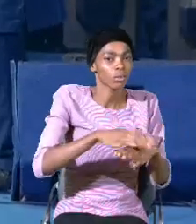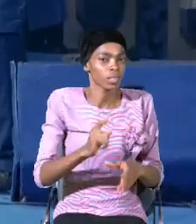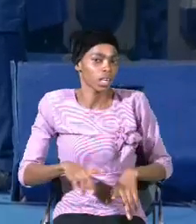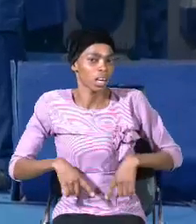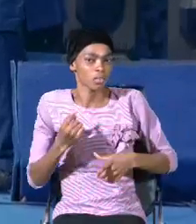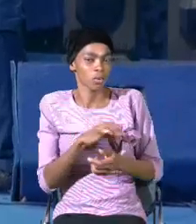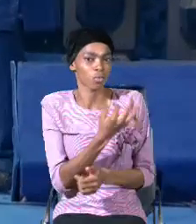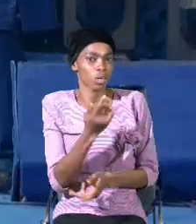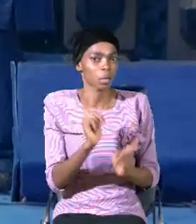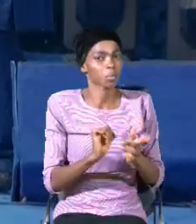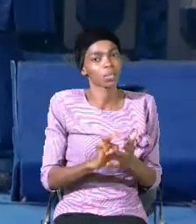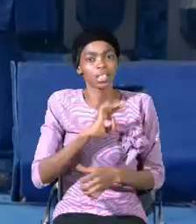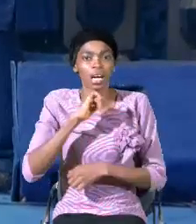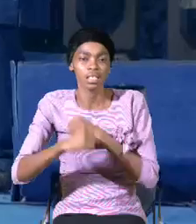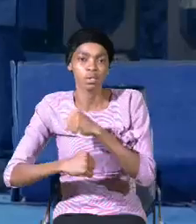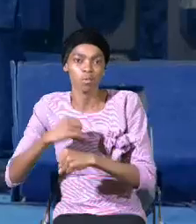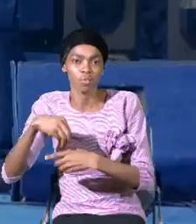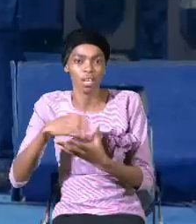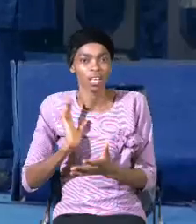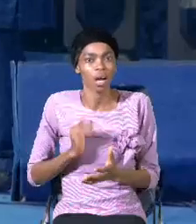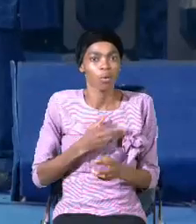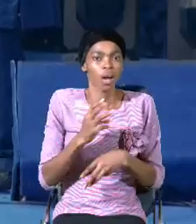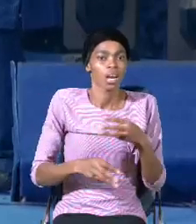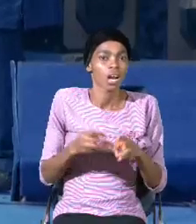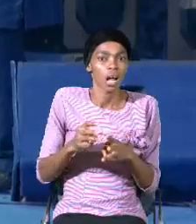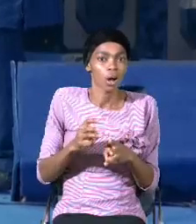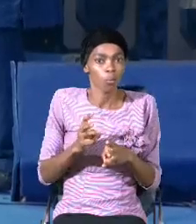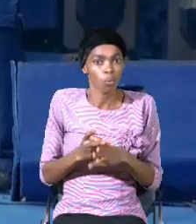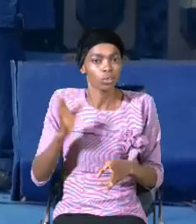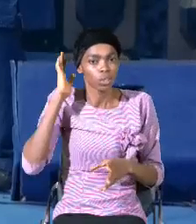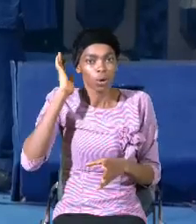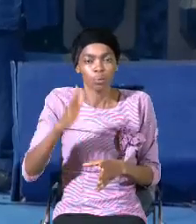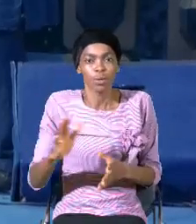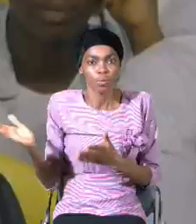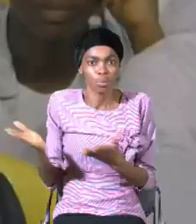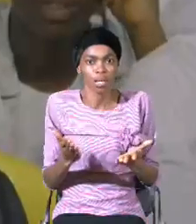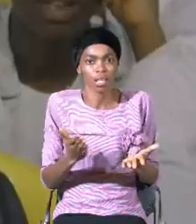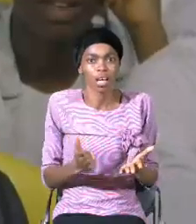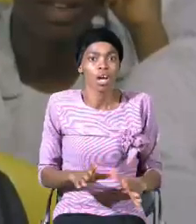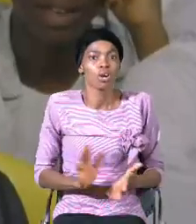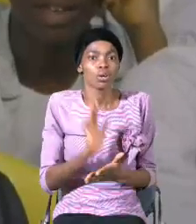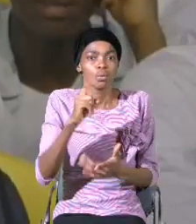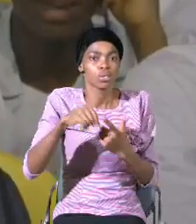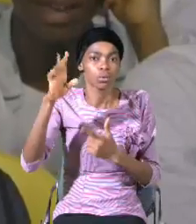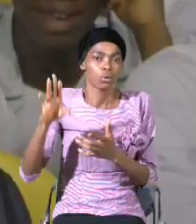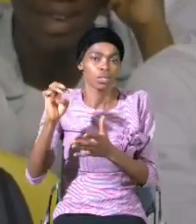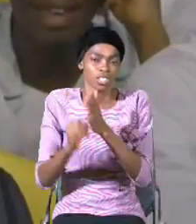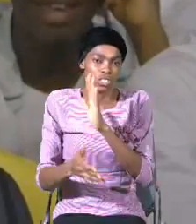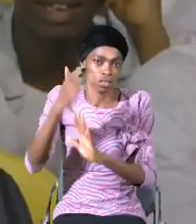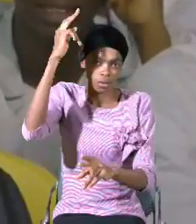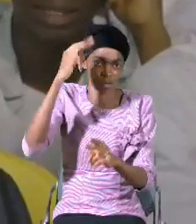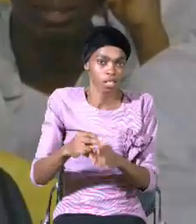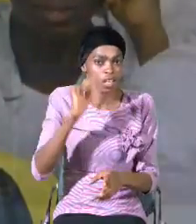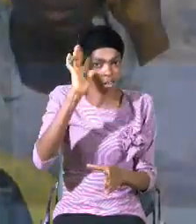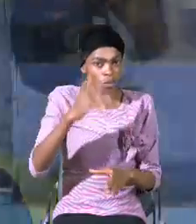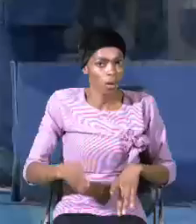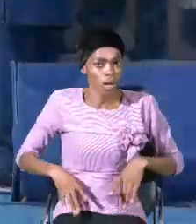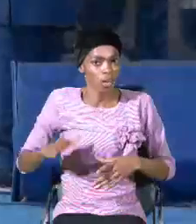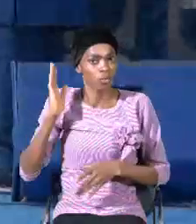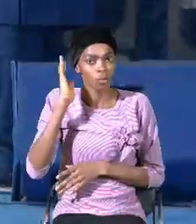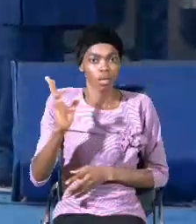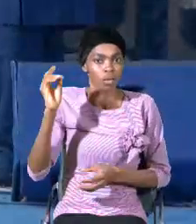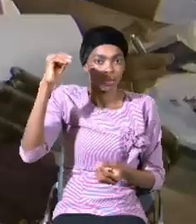are suffering in our world will bring glory to God in Jesus' name. Your life will no more